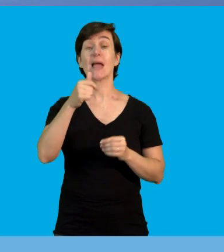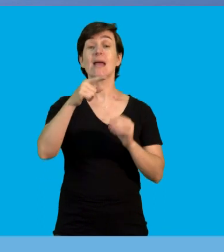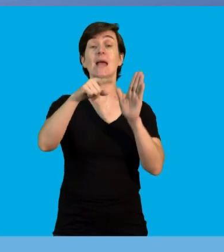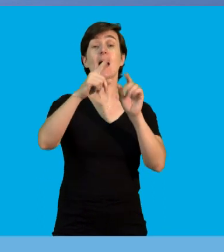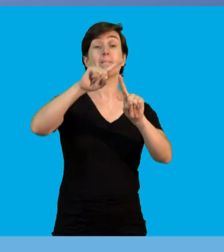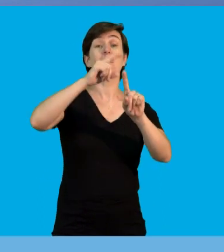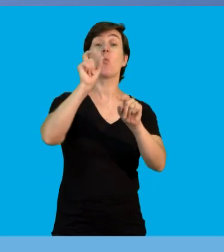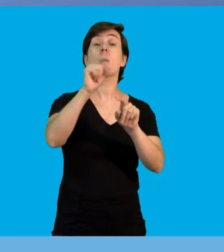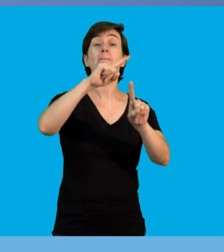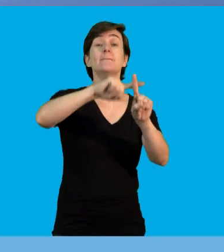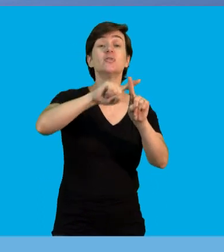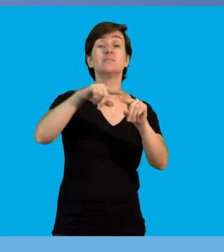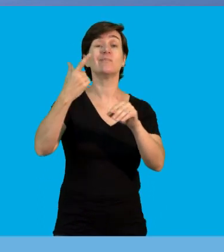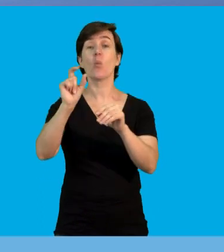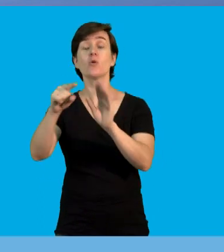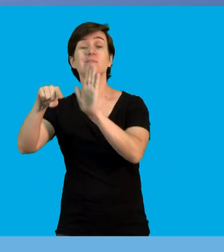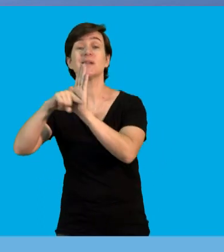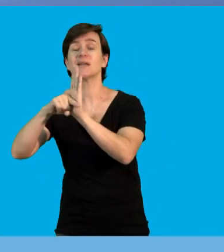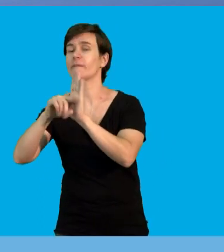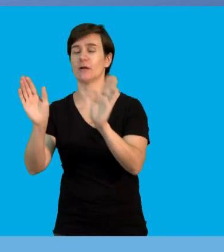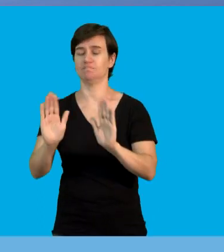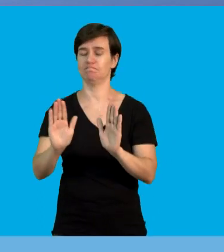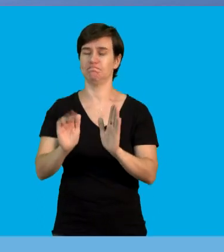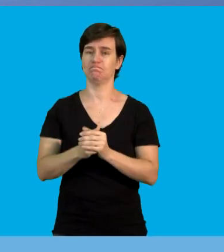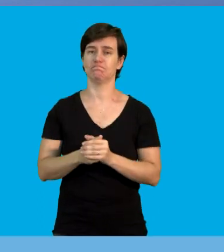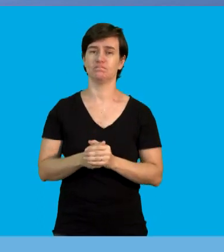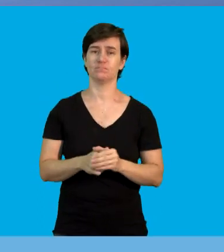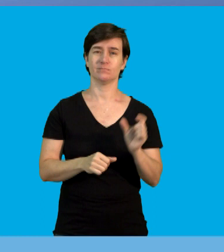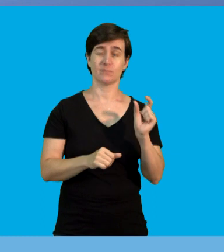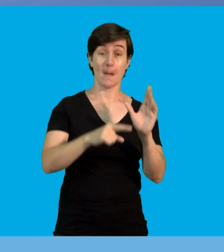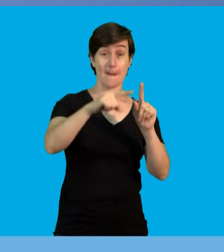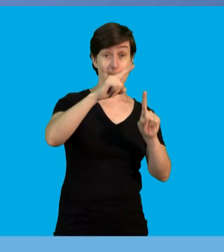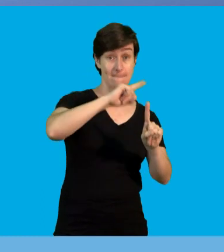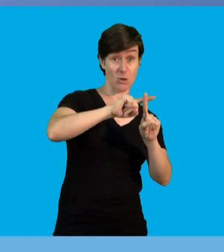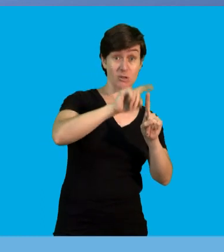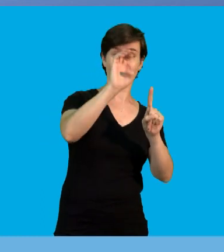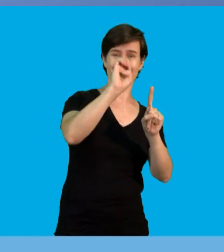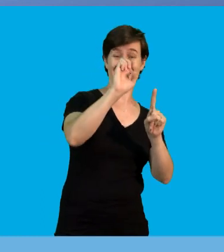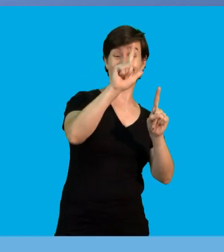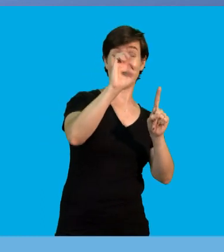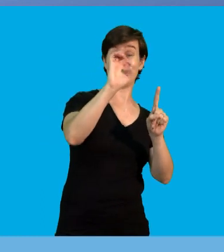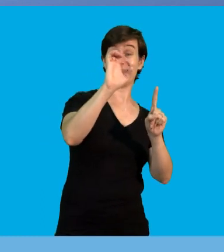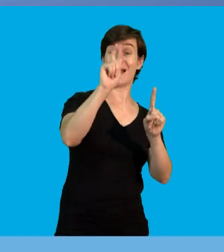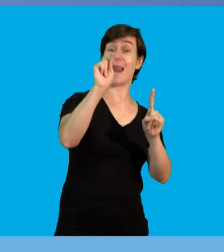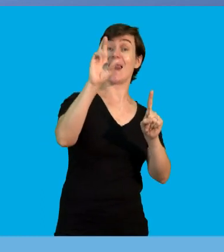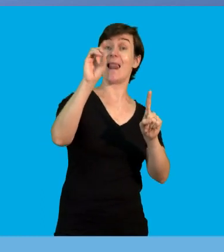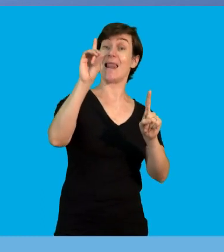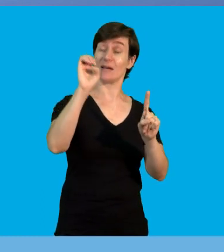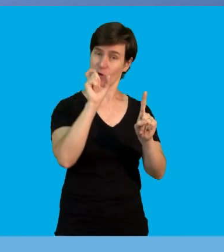electrodes as your negative terminal and a positive terminal. We are referring to them as your positive electrode